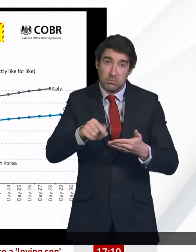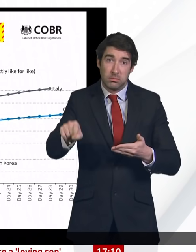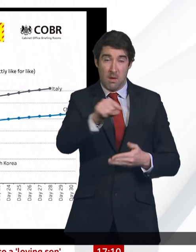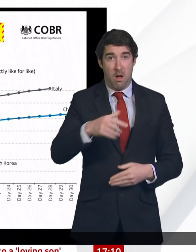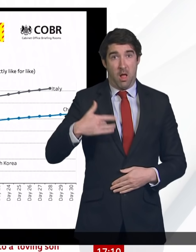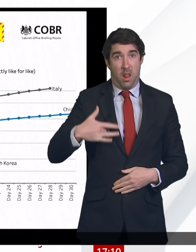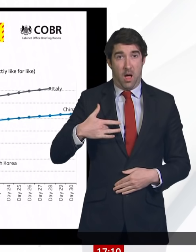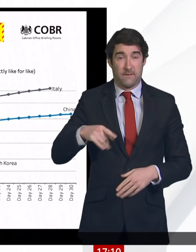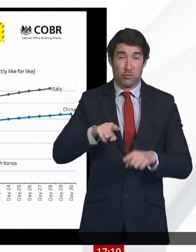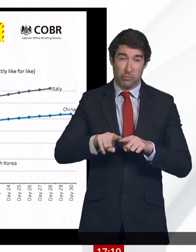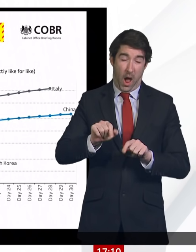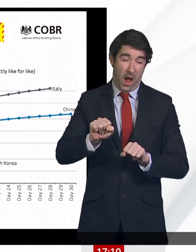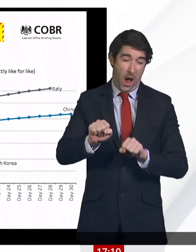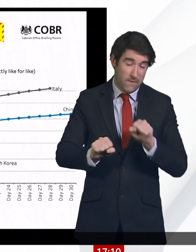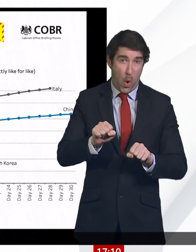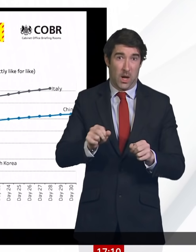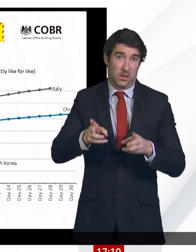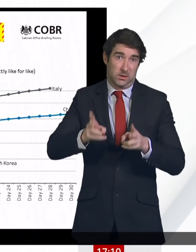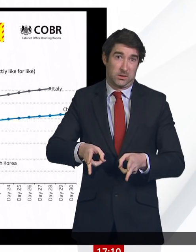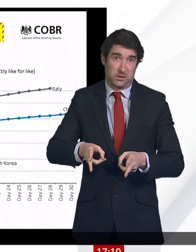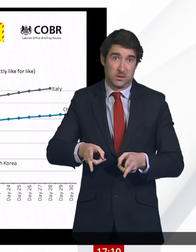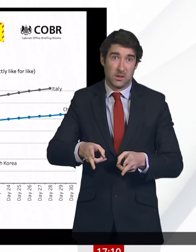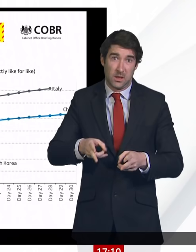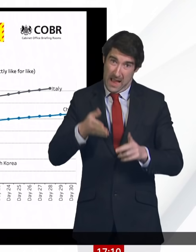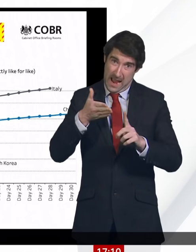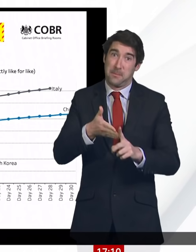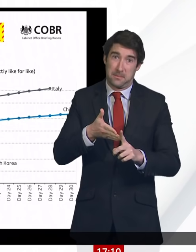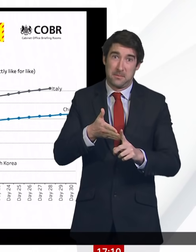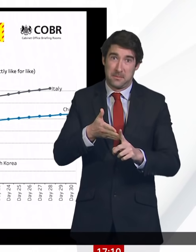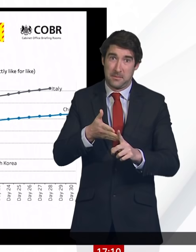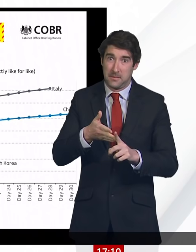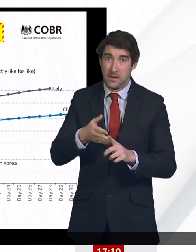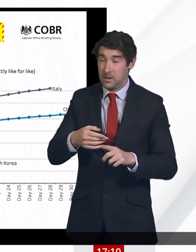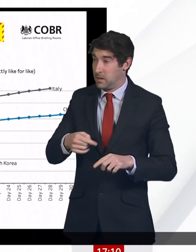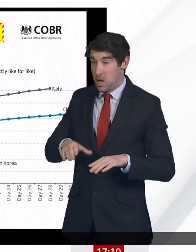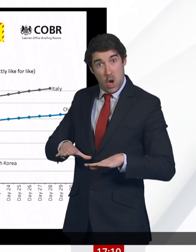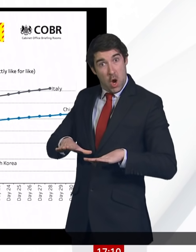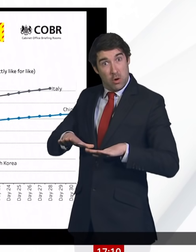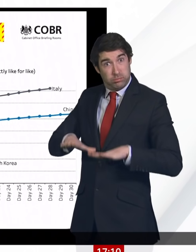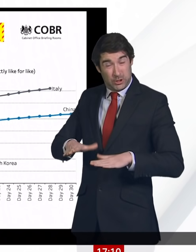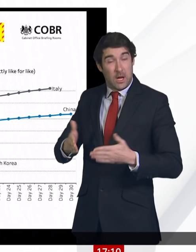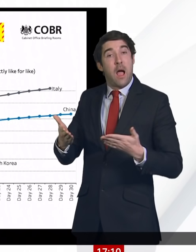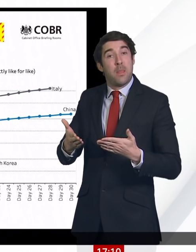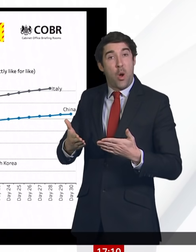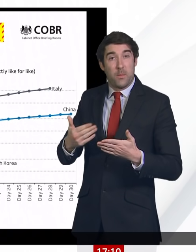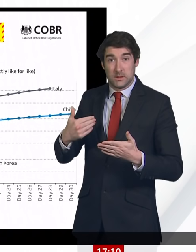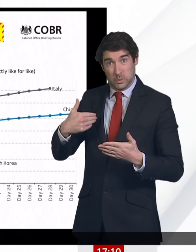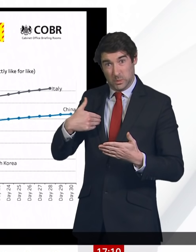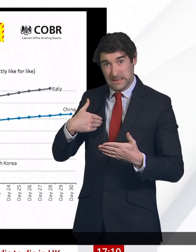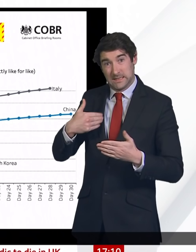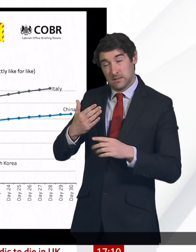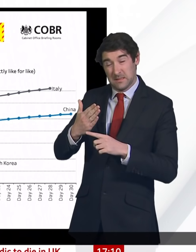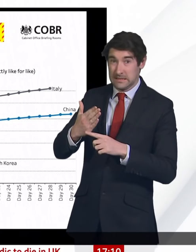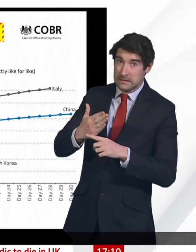We need to save lives. As things stand, it has not been as severe here as in France, and we're just tucked in under the